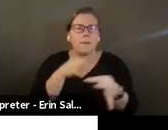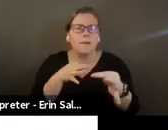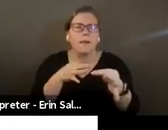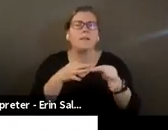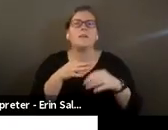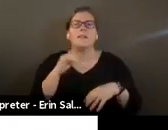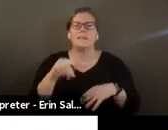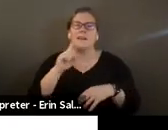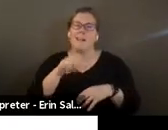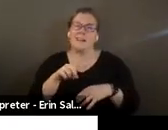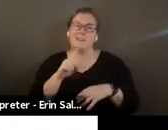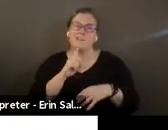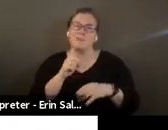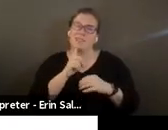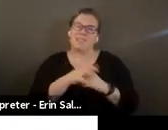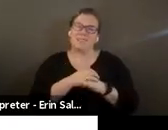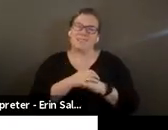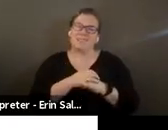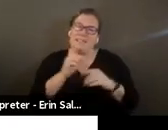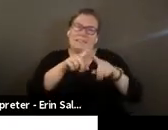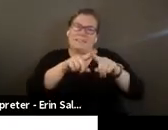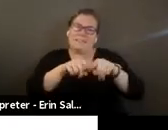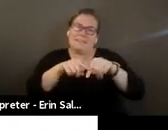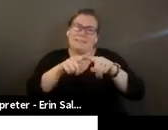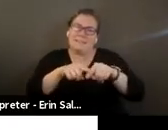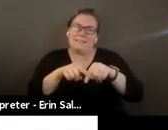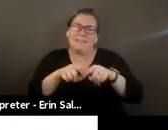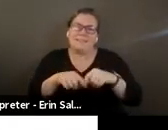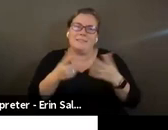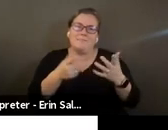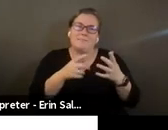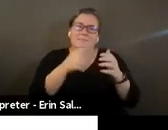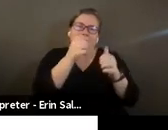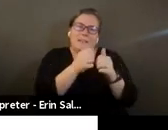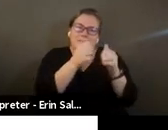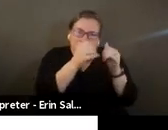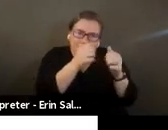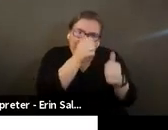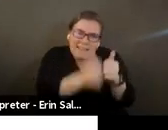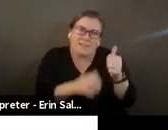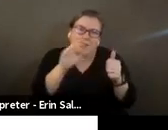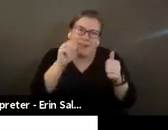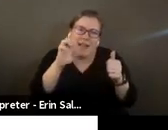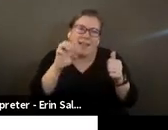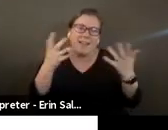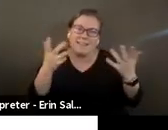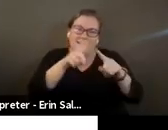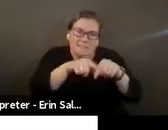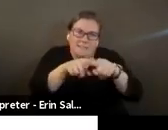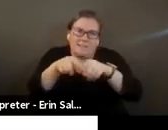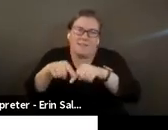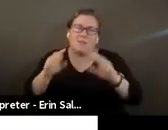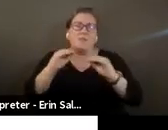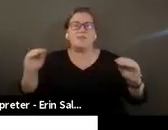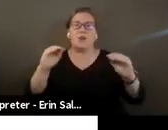that answer being it really is a case-by-case basis. And there's no really limit that is placed,